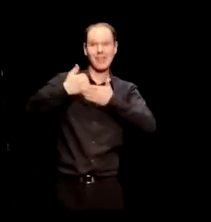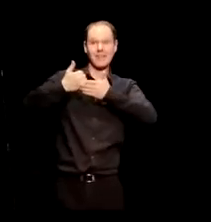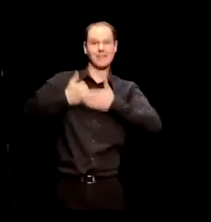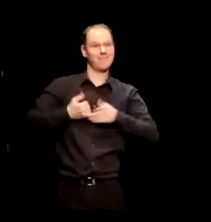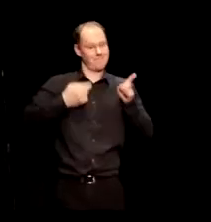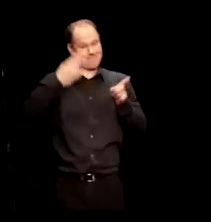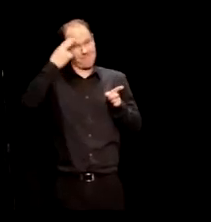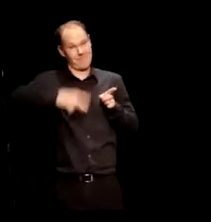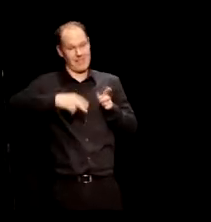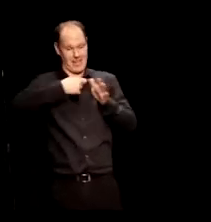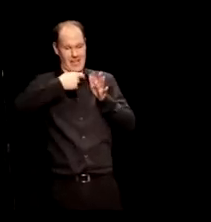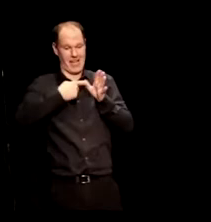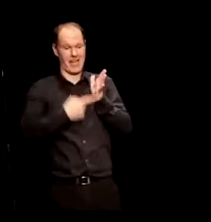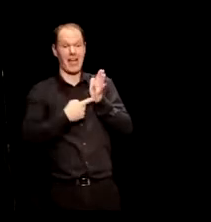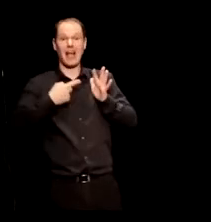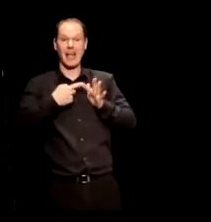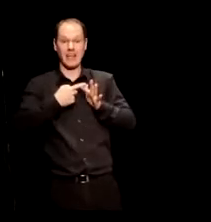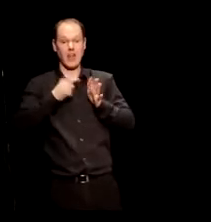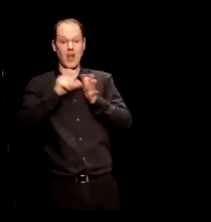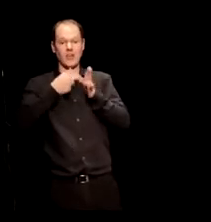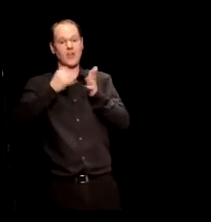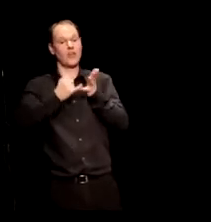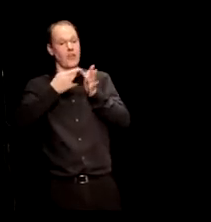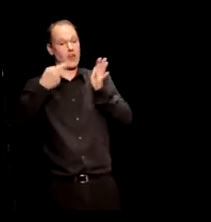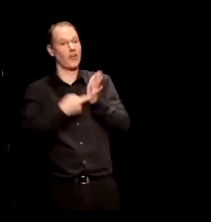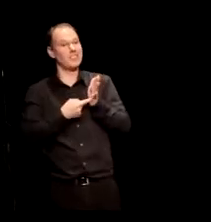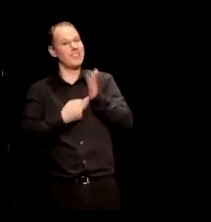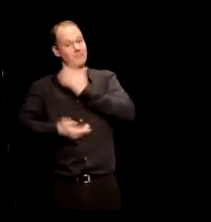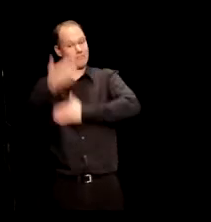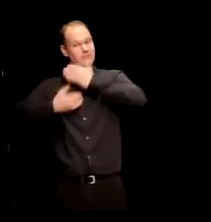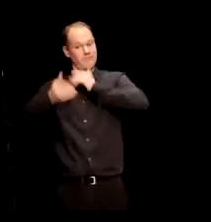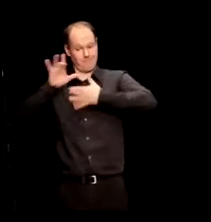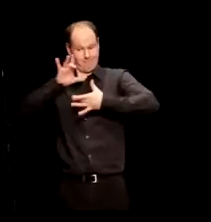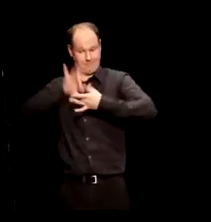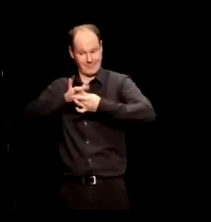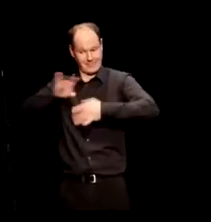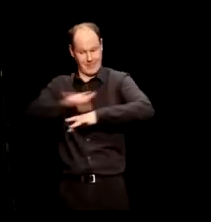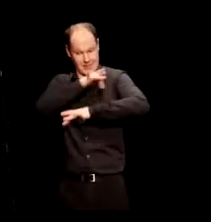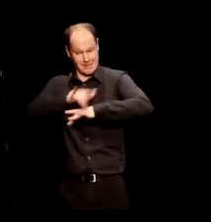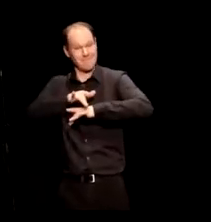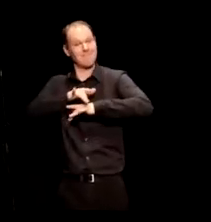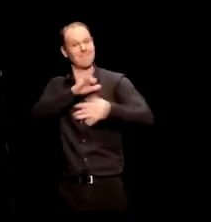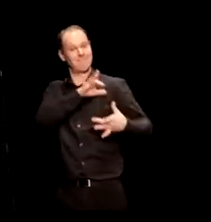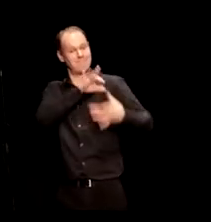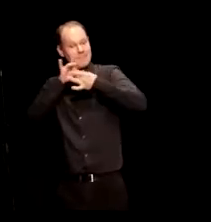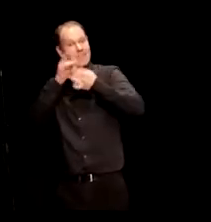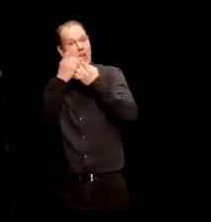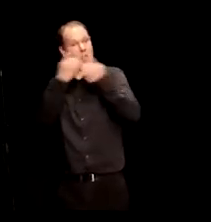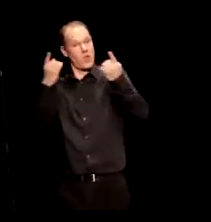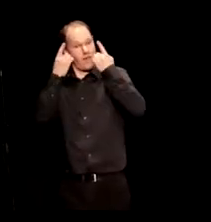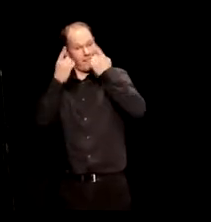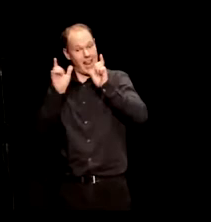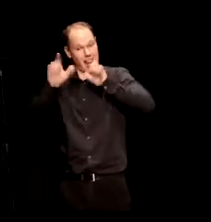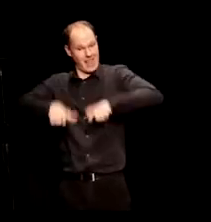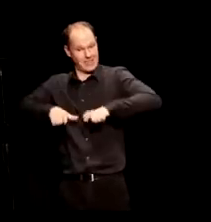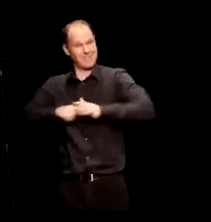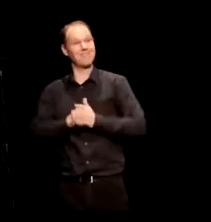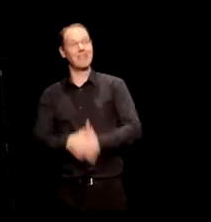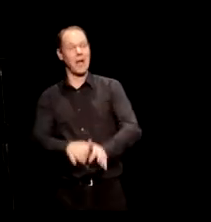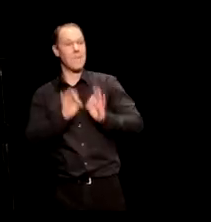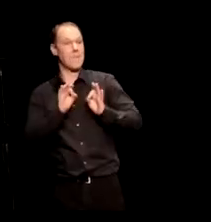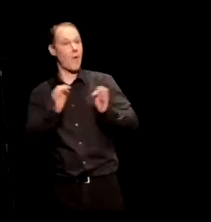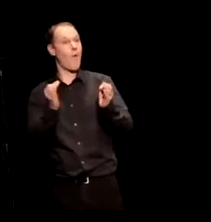Kate Dossett. I'm a historian of theatre and all things cultural at the University of Leeds. Special welcome to our